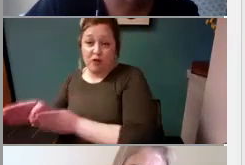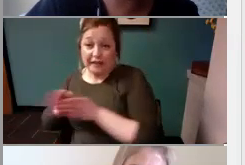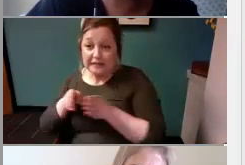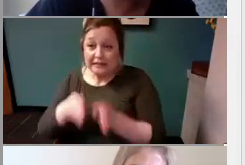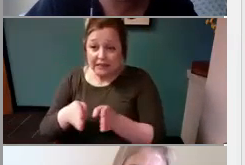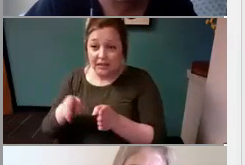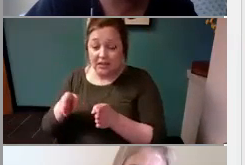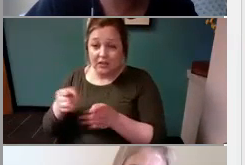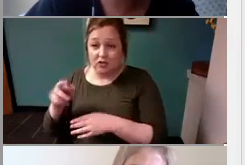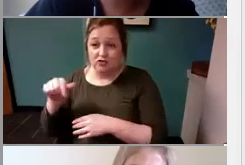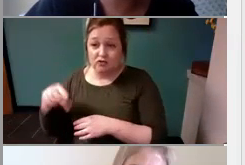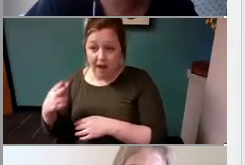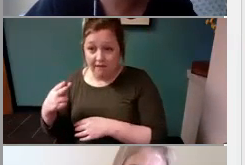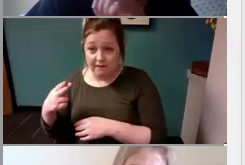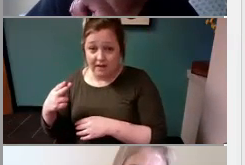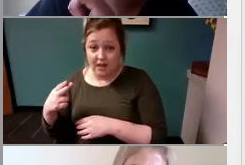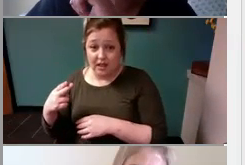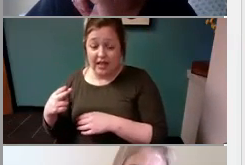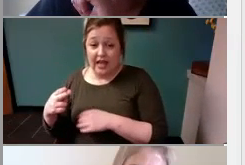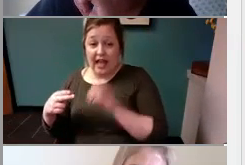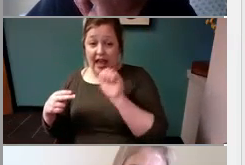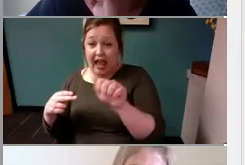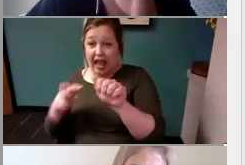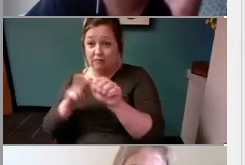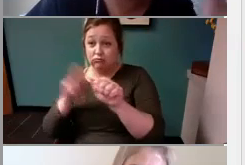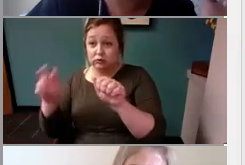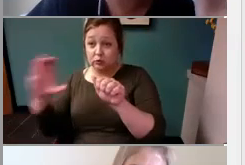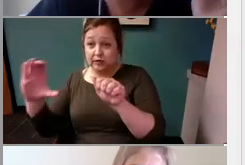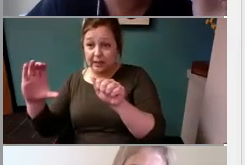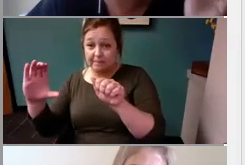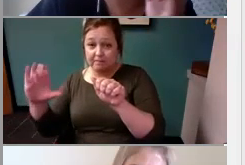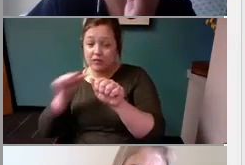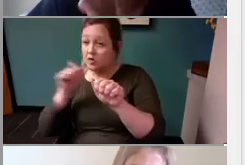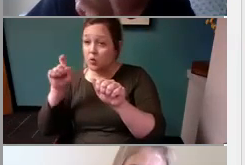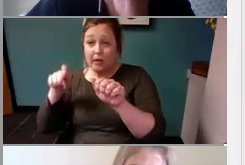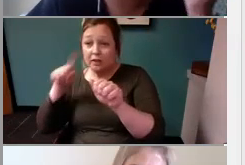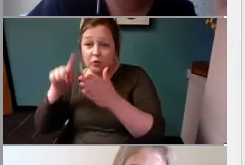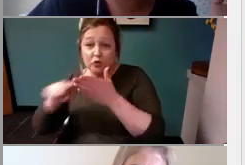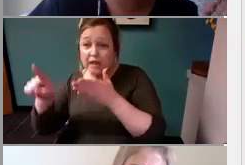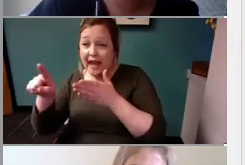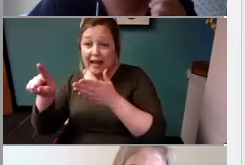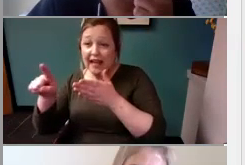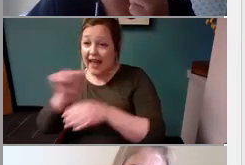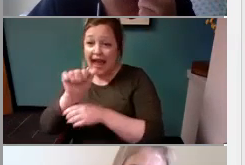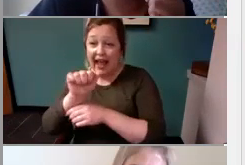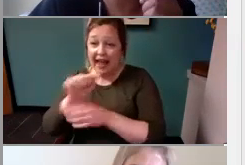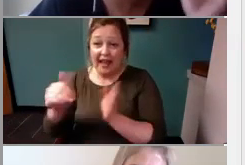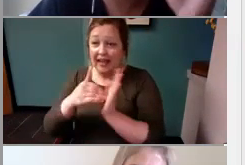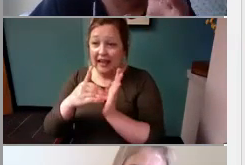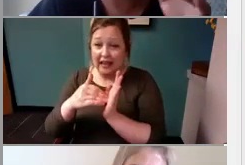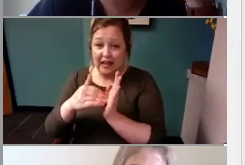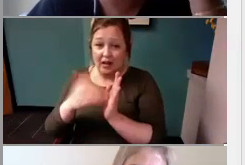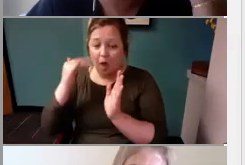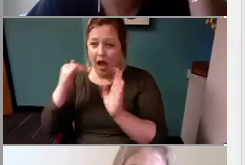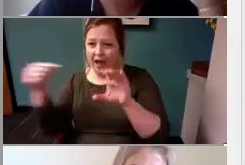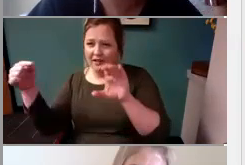once we go from A to C, we do not need to check the vertex A again, because there cannot be an edge from C to A. I mean,